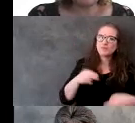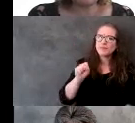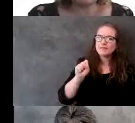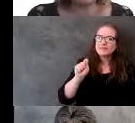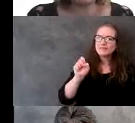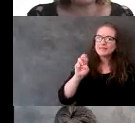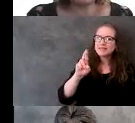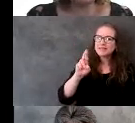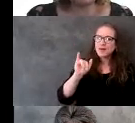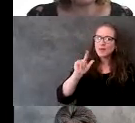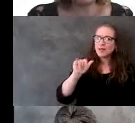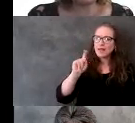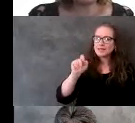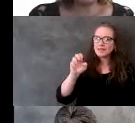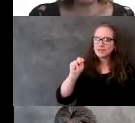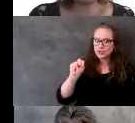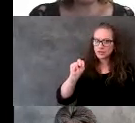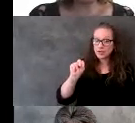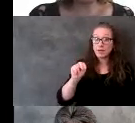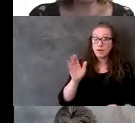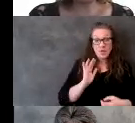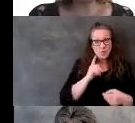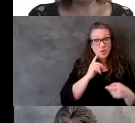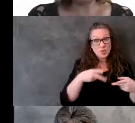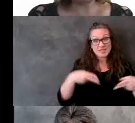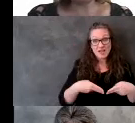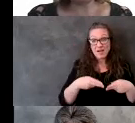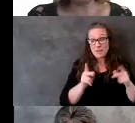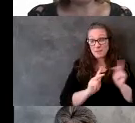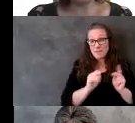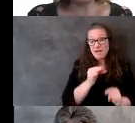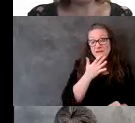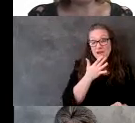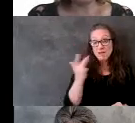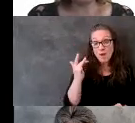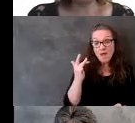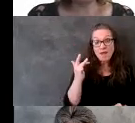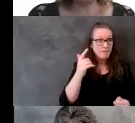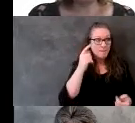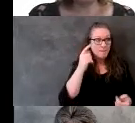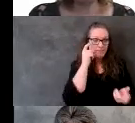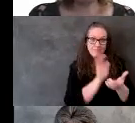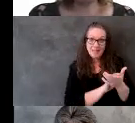before, we used to sterilize people, particularly people of color, because we believed that,